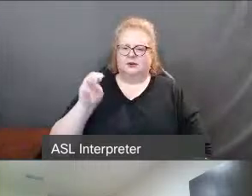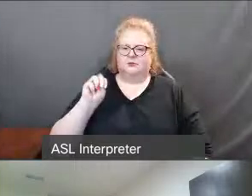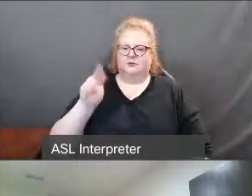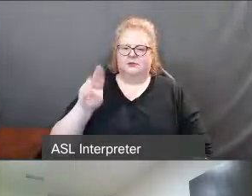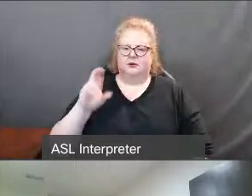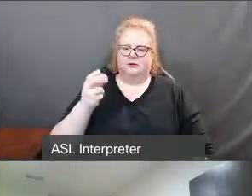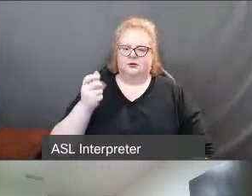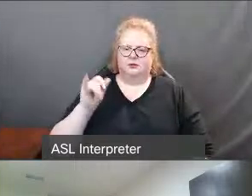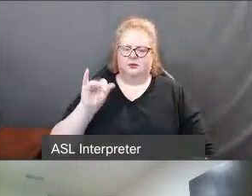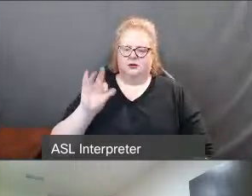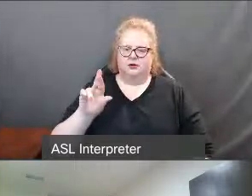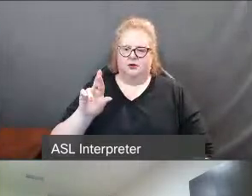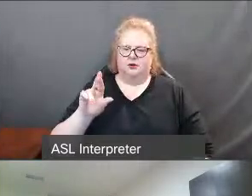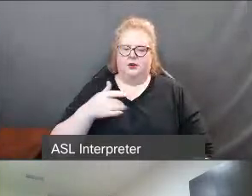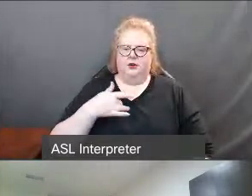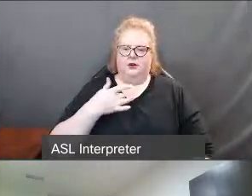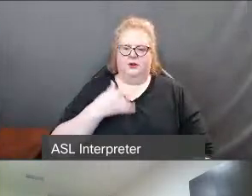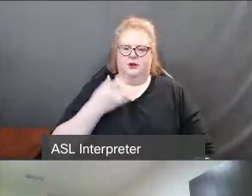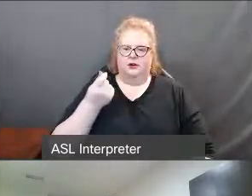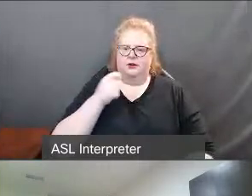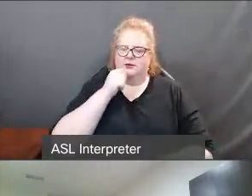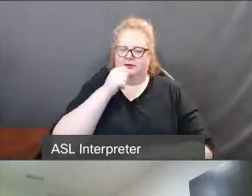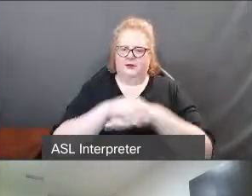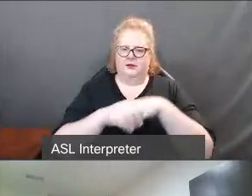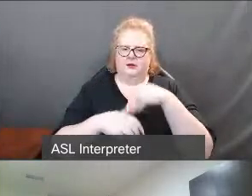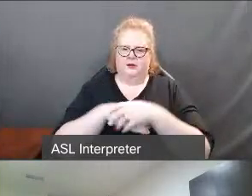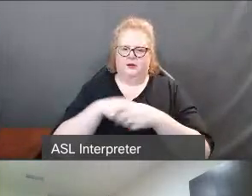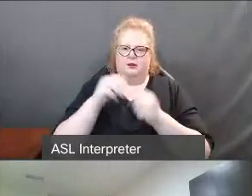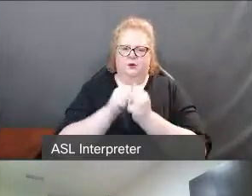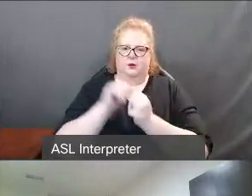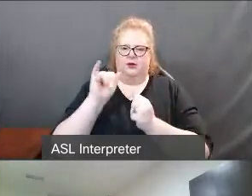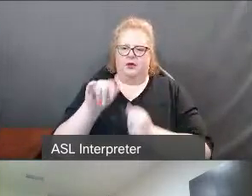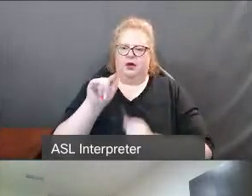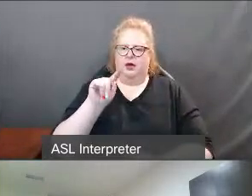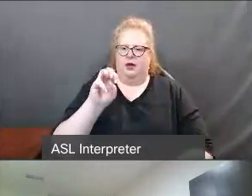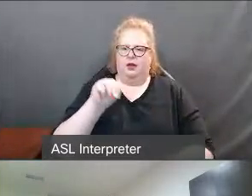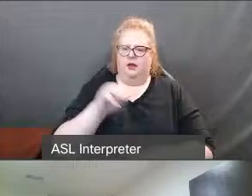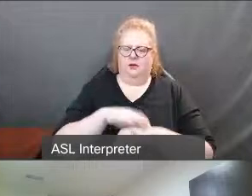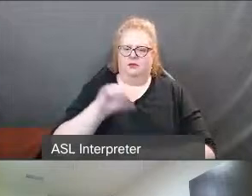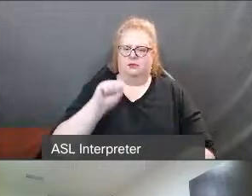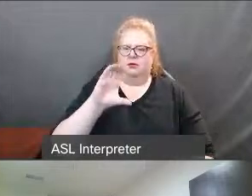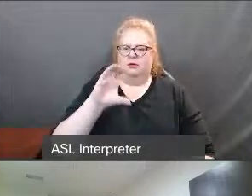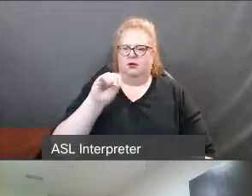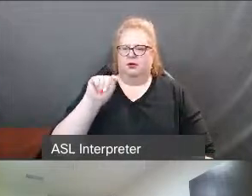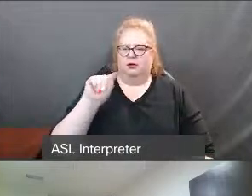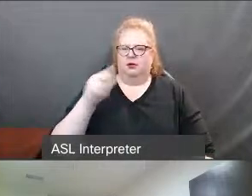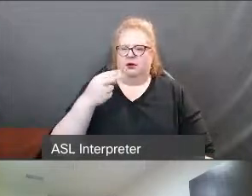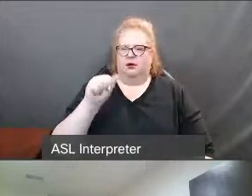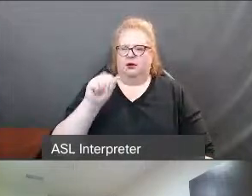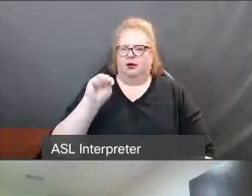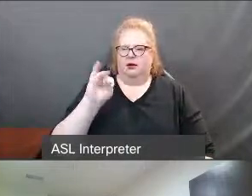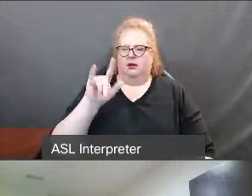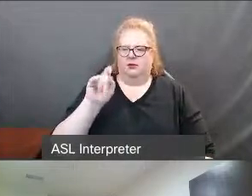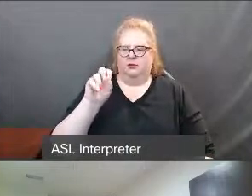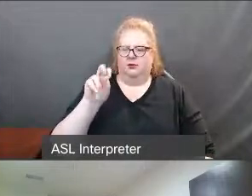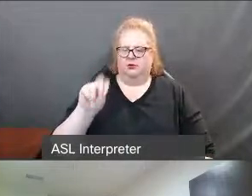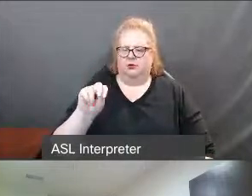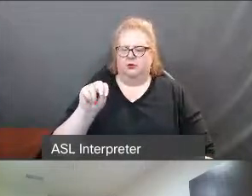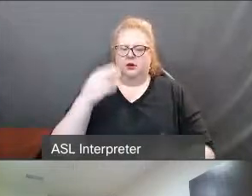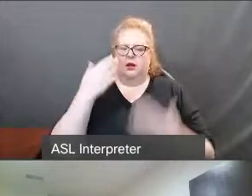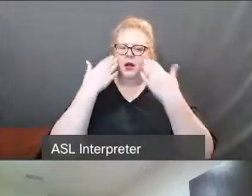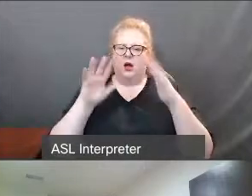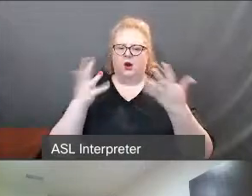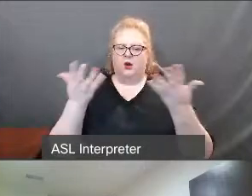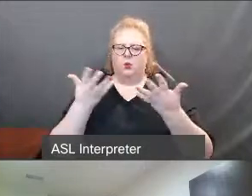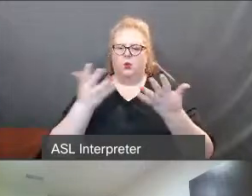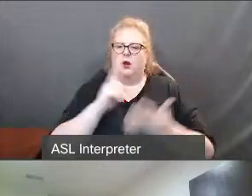discomfort a little bit with this, the zoning item on Scott Hamilton, I don't know what the pleasure is of the